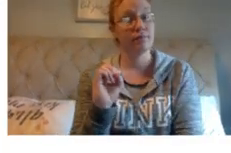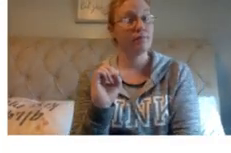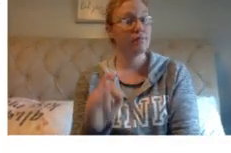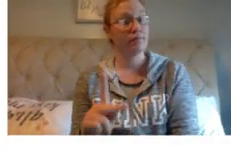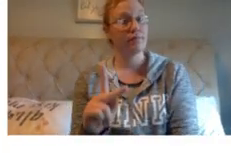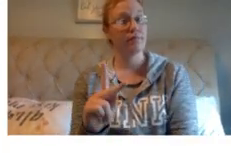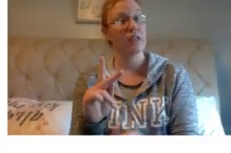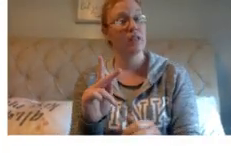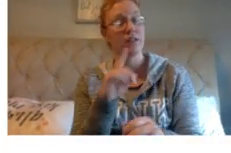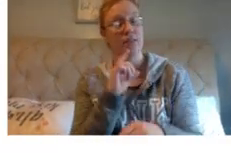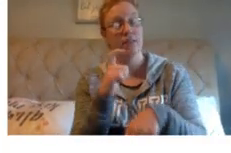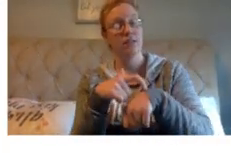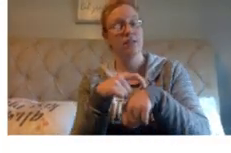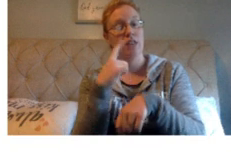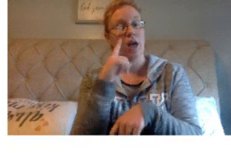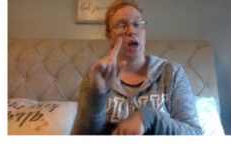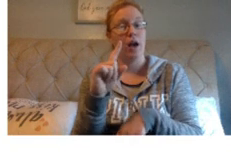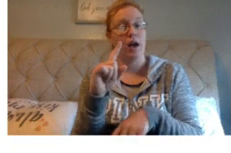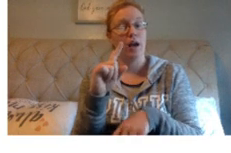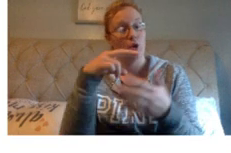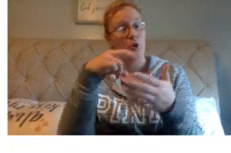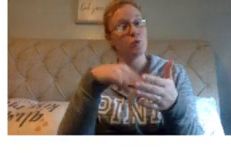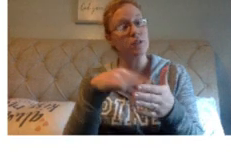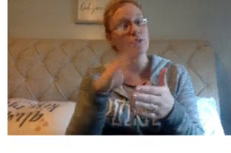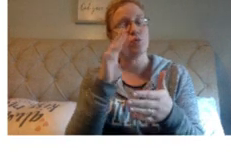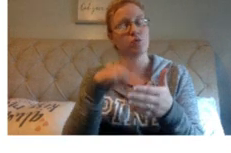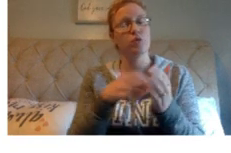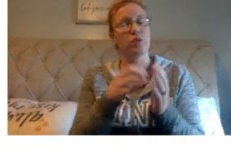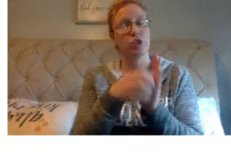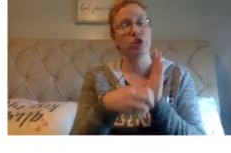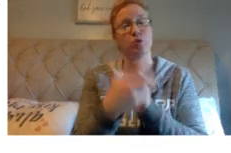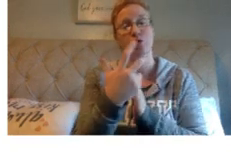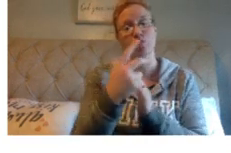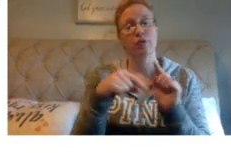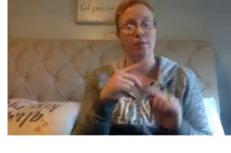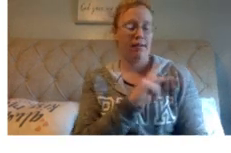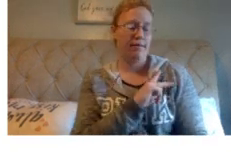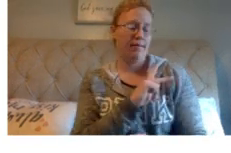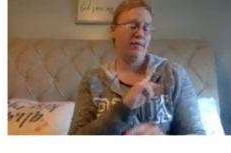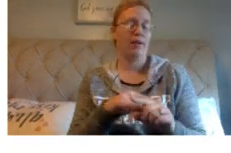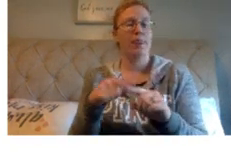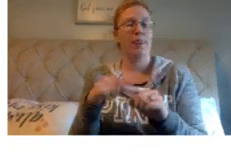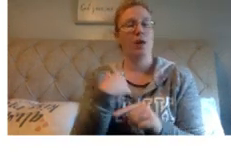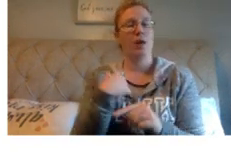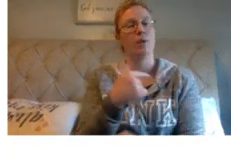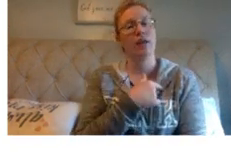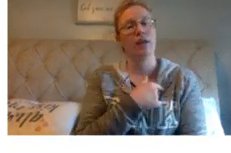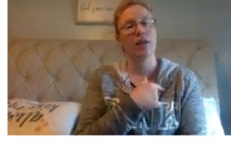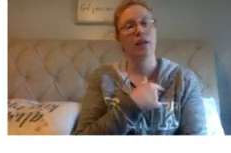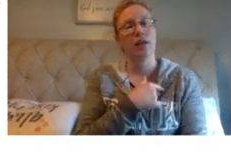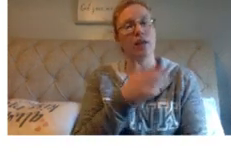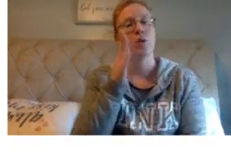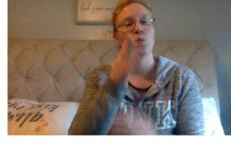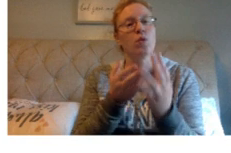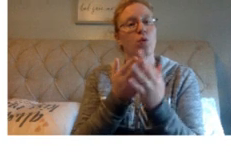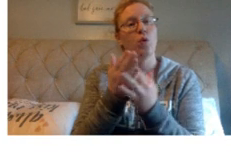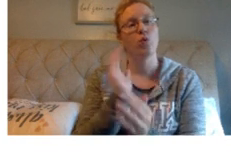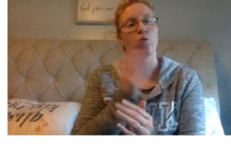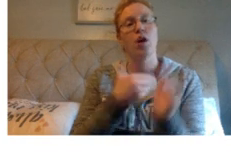All right, guys, it is time for a reading. So we are going to read chapter 3 about Keisha, and then we are going to go through